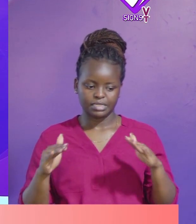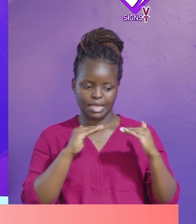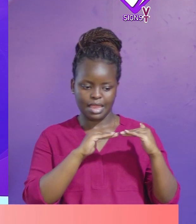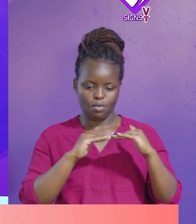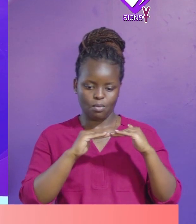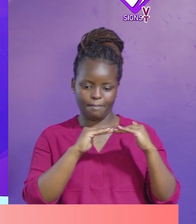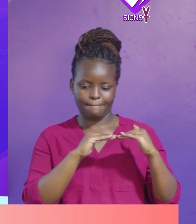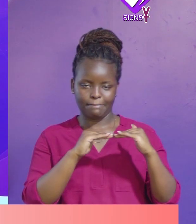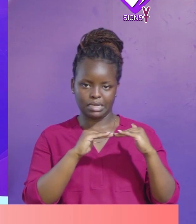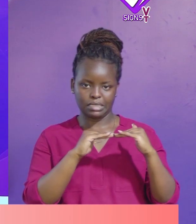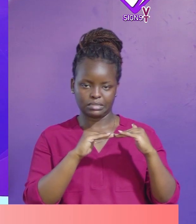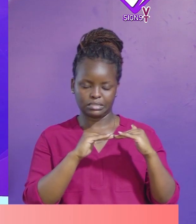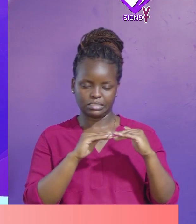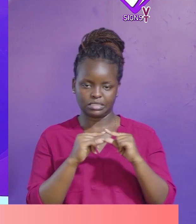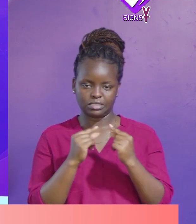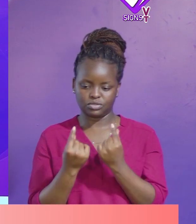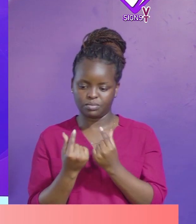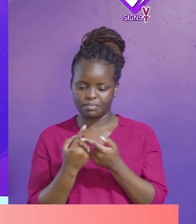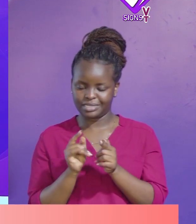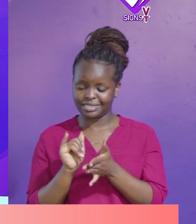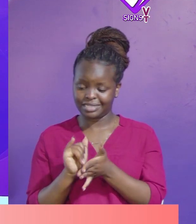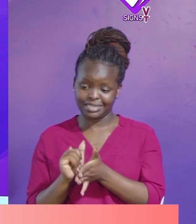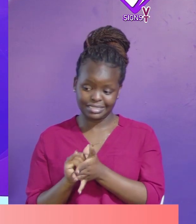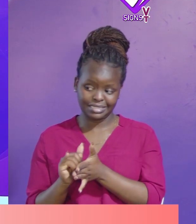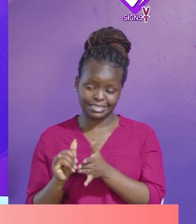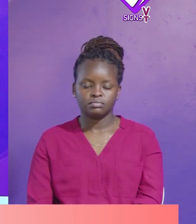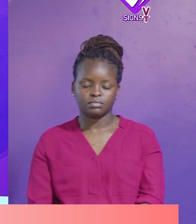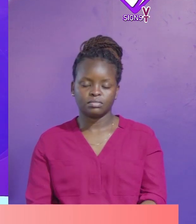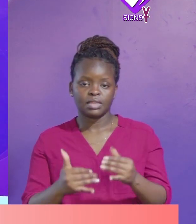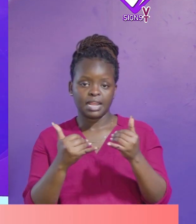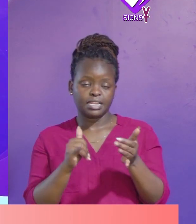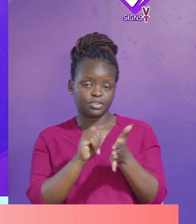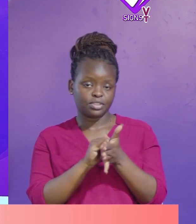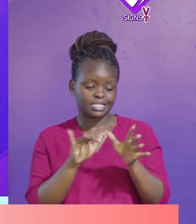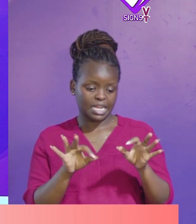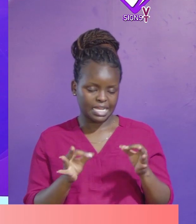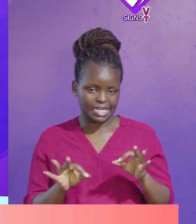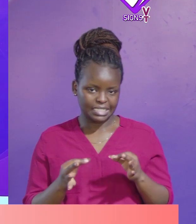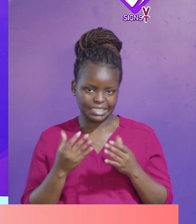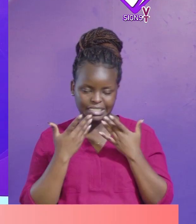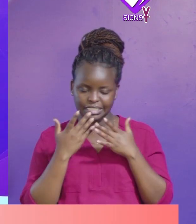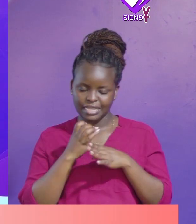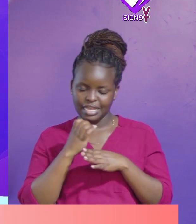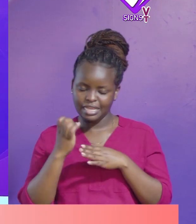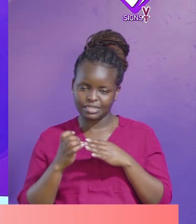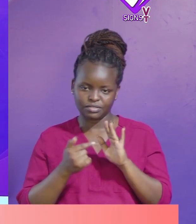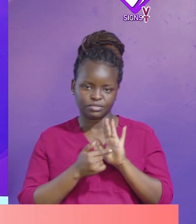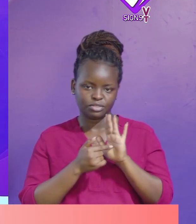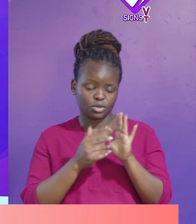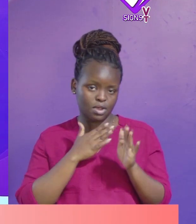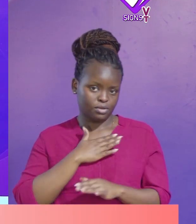the squad. But I think that is what is eating them slowly by slowly. Analysis brings us to the end of our session